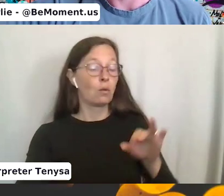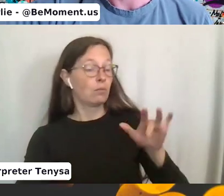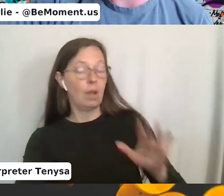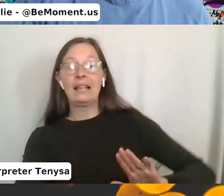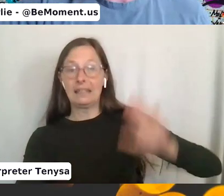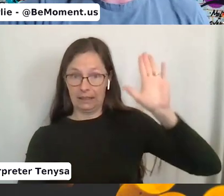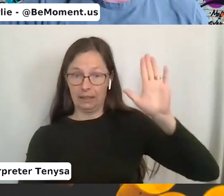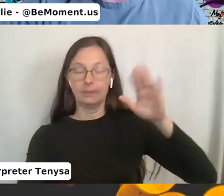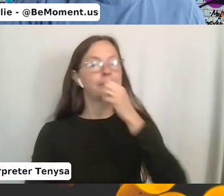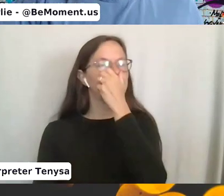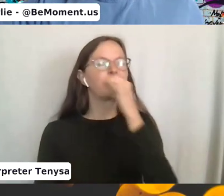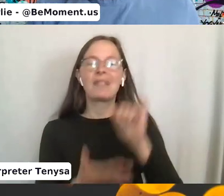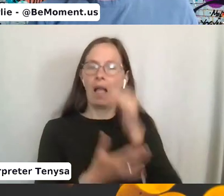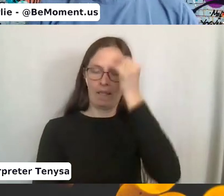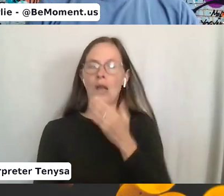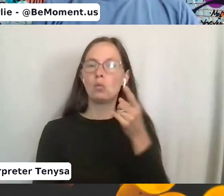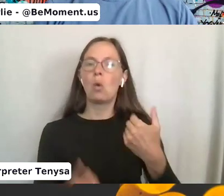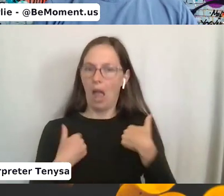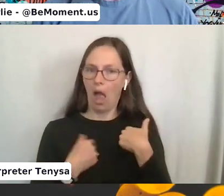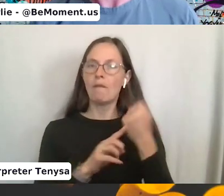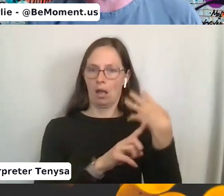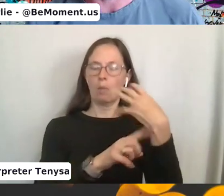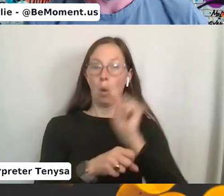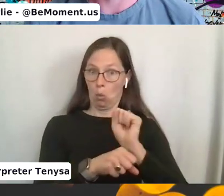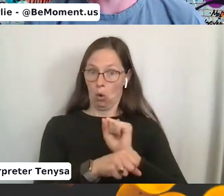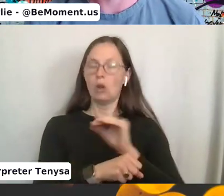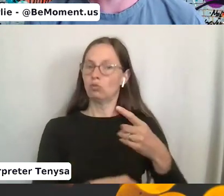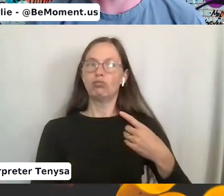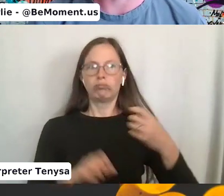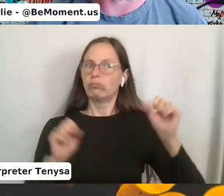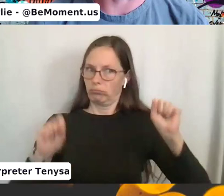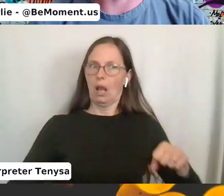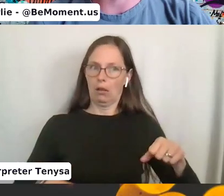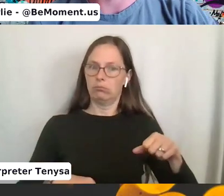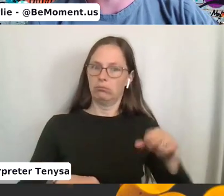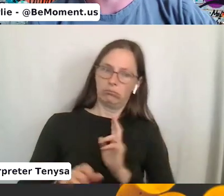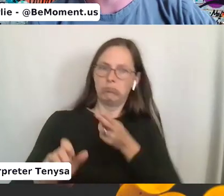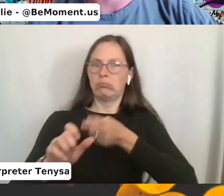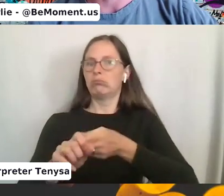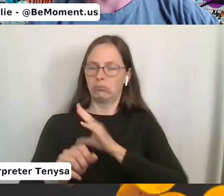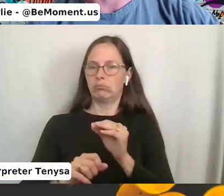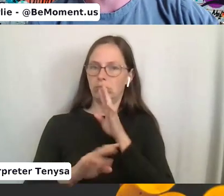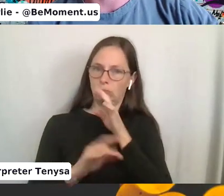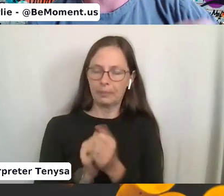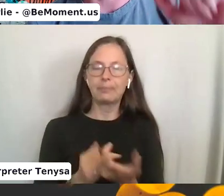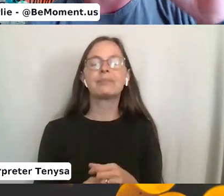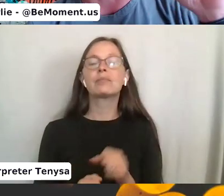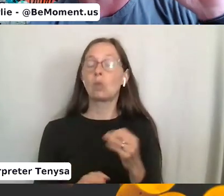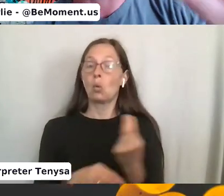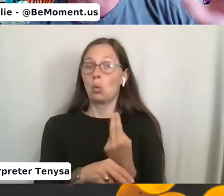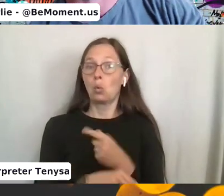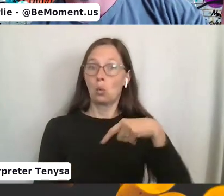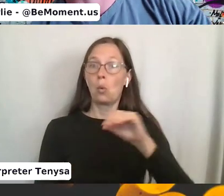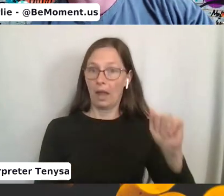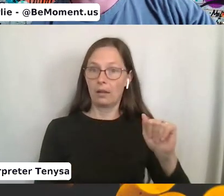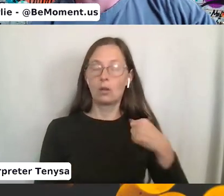are eligible to come on and be spoken to. So yeah, use the Q&A box and ask those questions. We're looking for